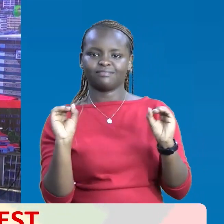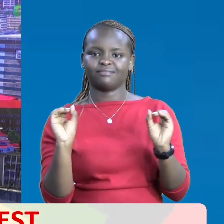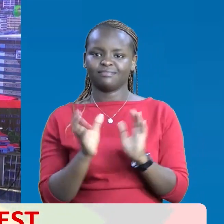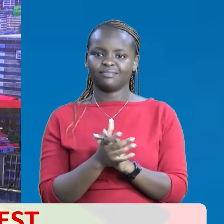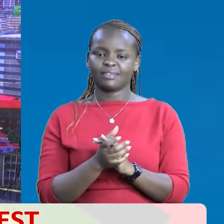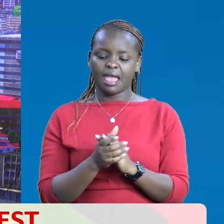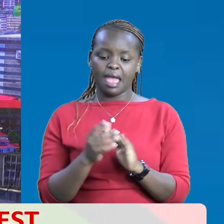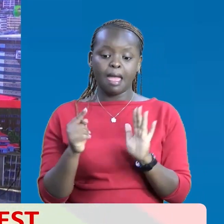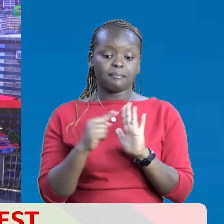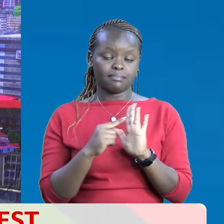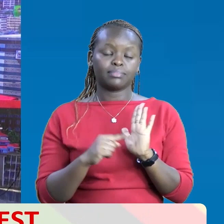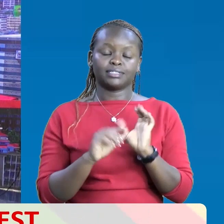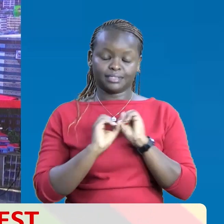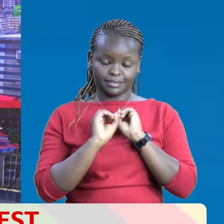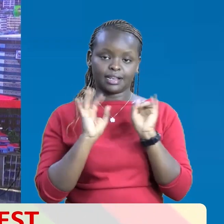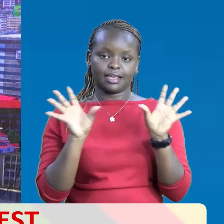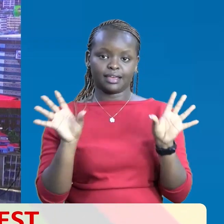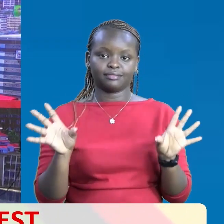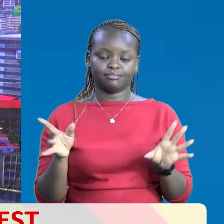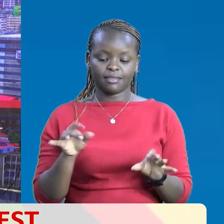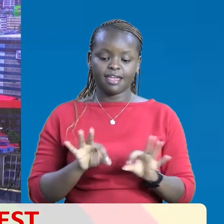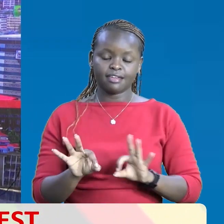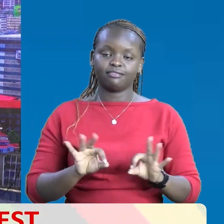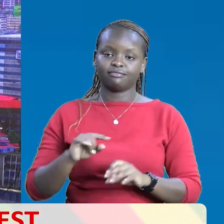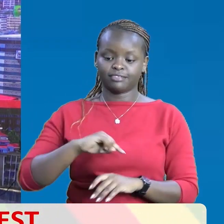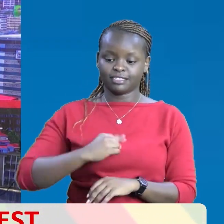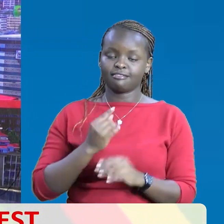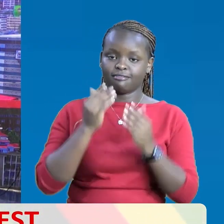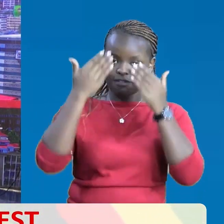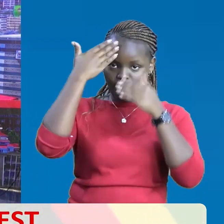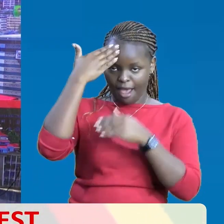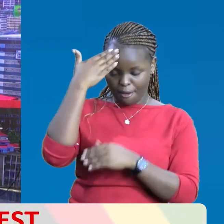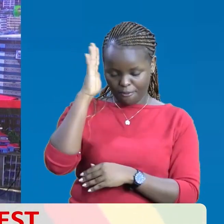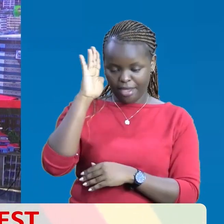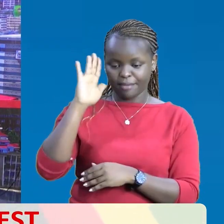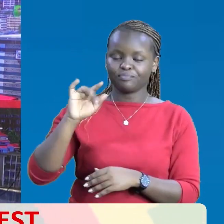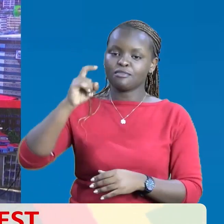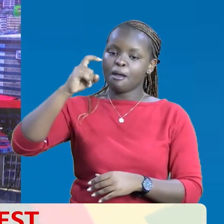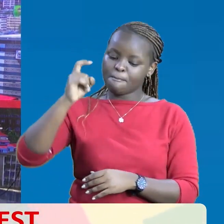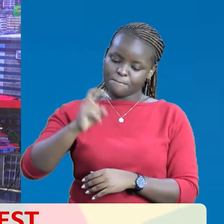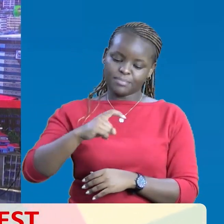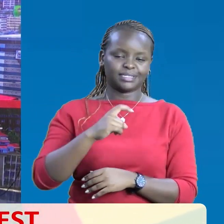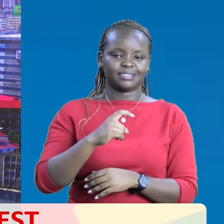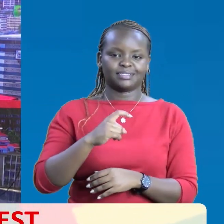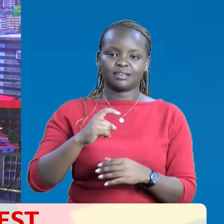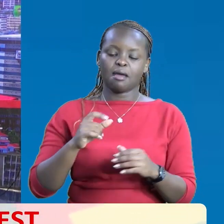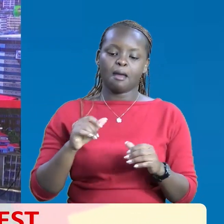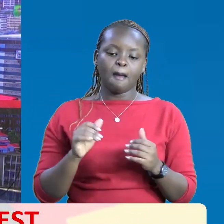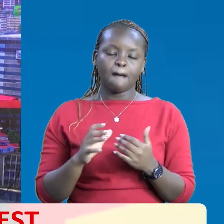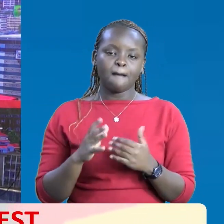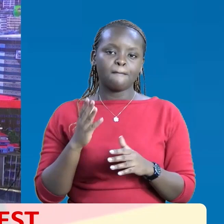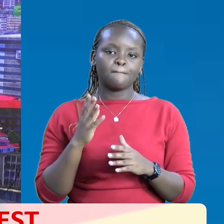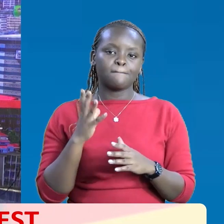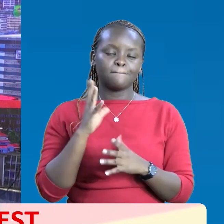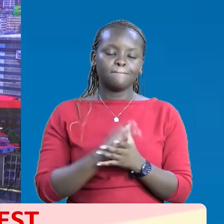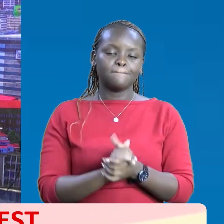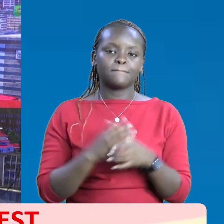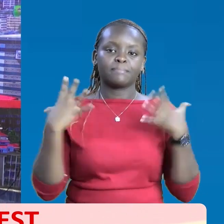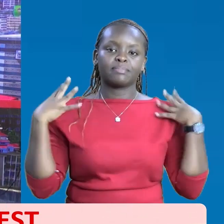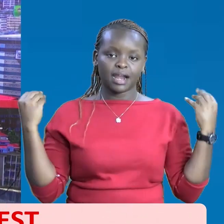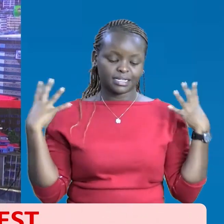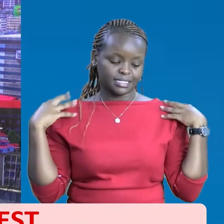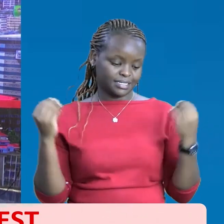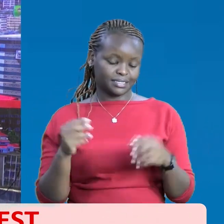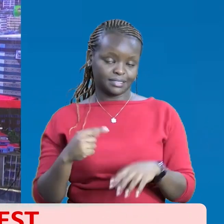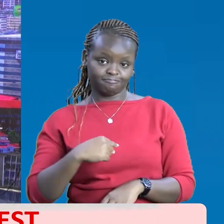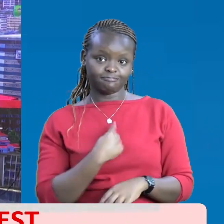actually the point is clear. Mtu akisema if you're self-aware, you'll have to practice self-care and compassion for yourself. Utaenda umetoa jo umefanya